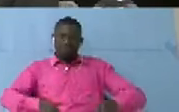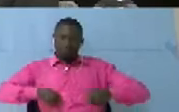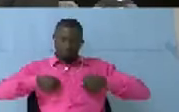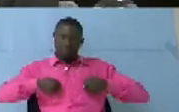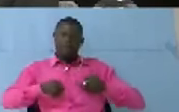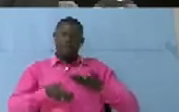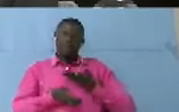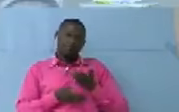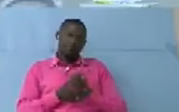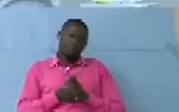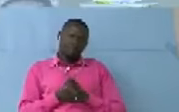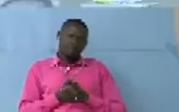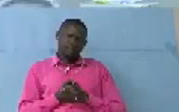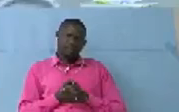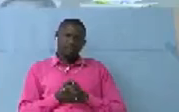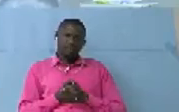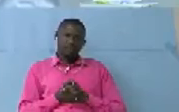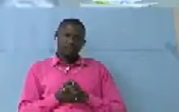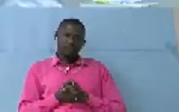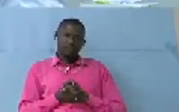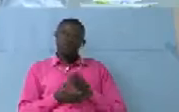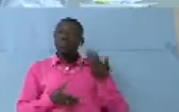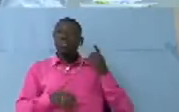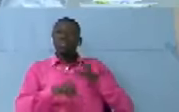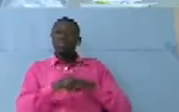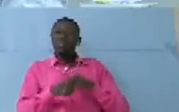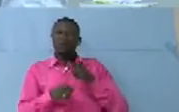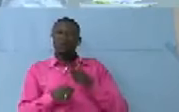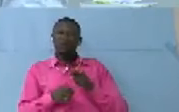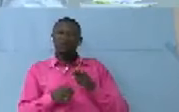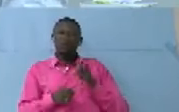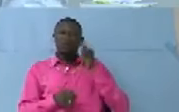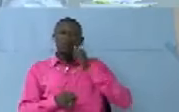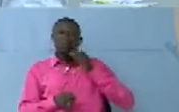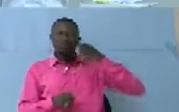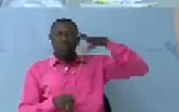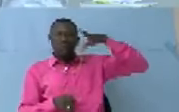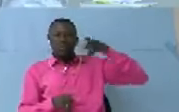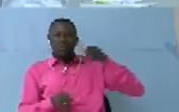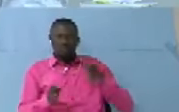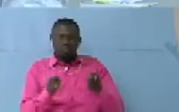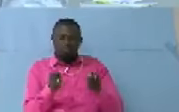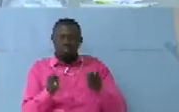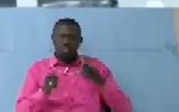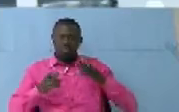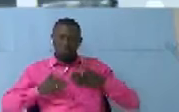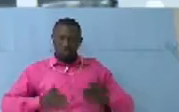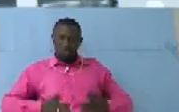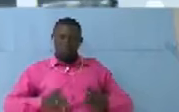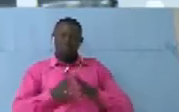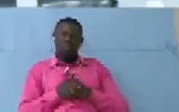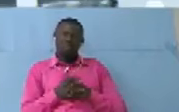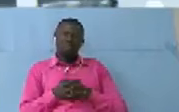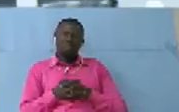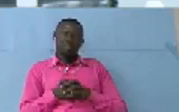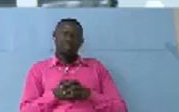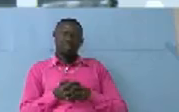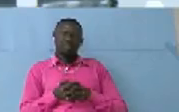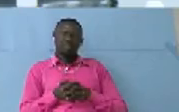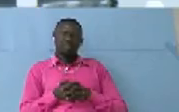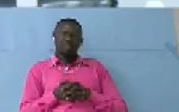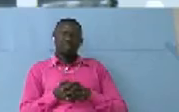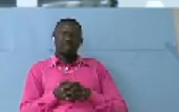underpants on me. At what stage were you electrocuted? Wa ti ma le ko ro ye ye mas ko ra wala ya ken na wo le la